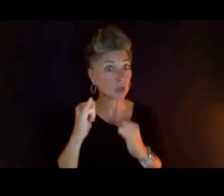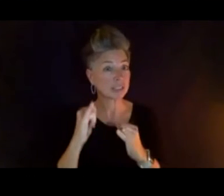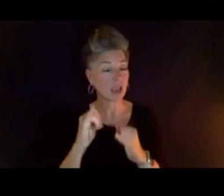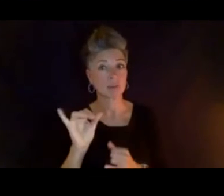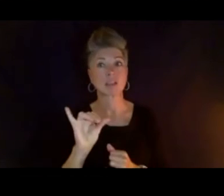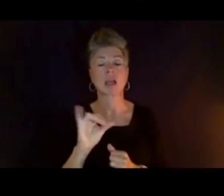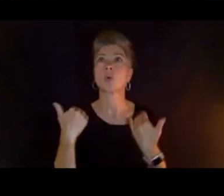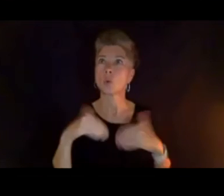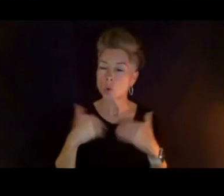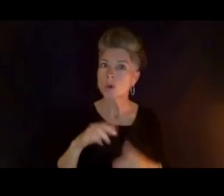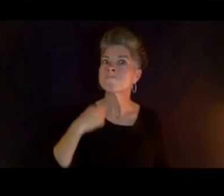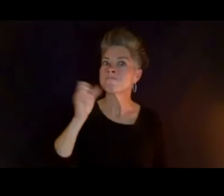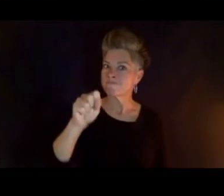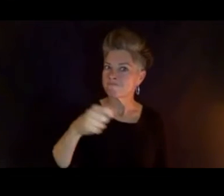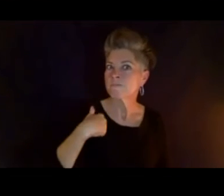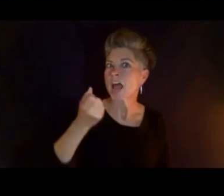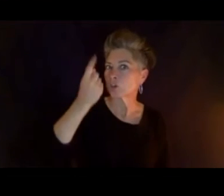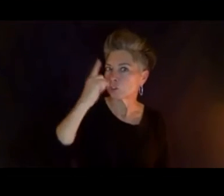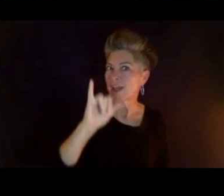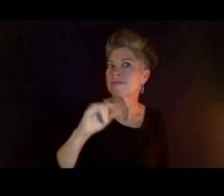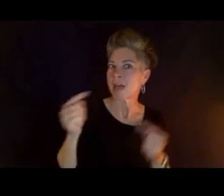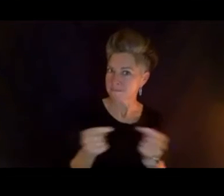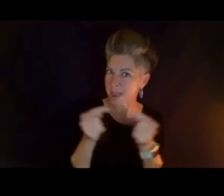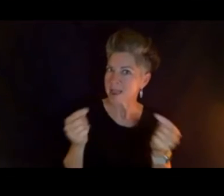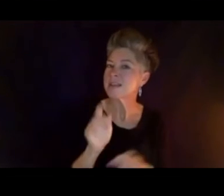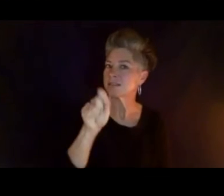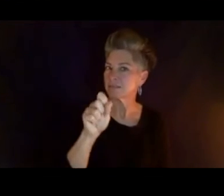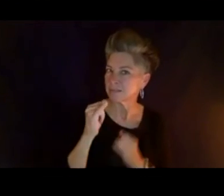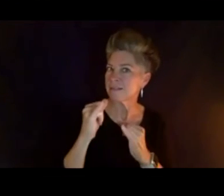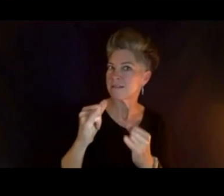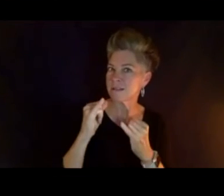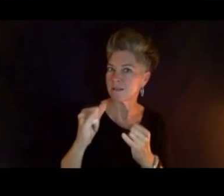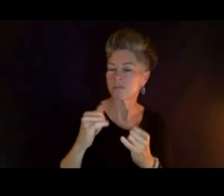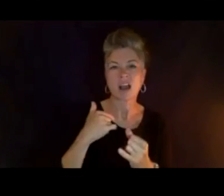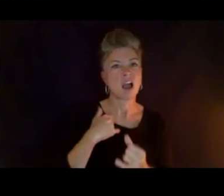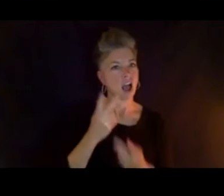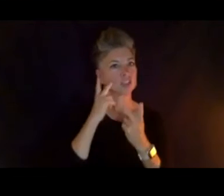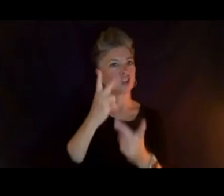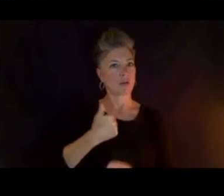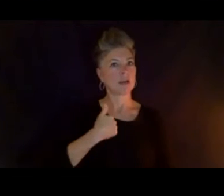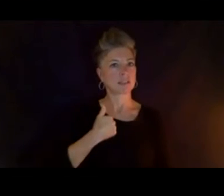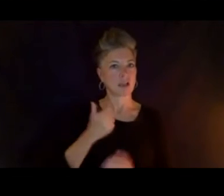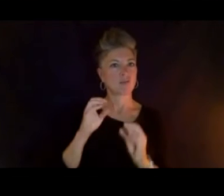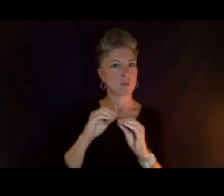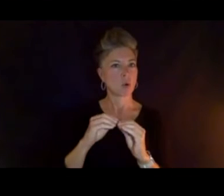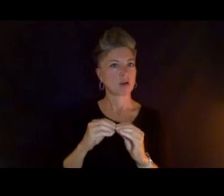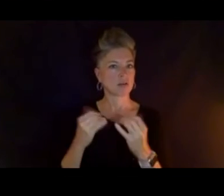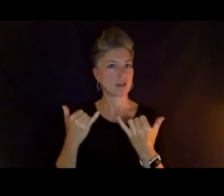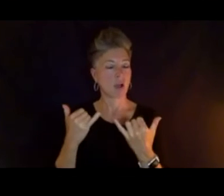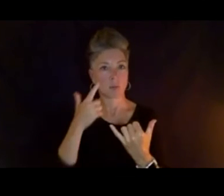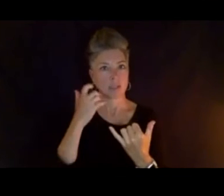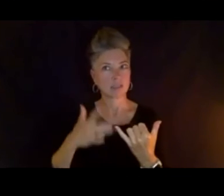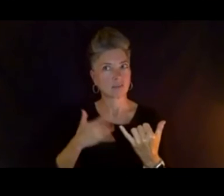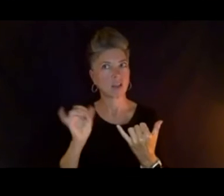pain. And I got to see myself so much more this time around, because I actually feel like I am in this space in my